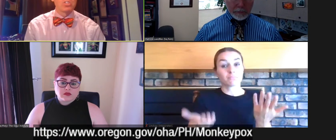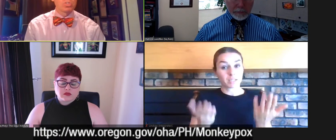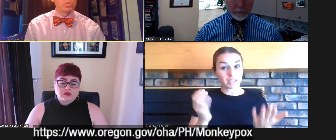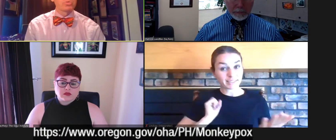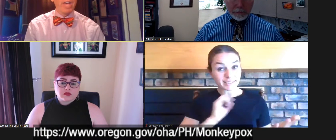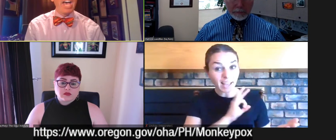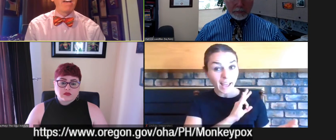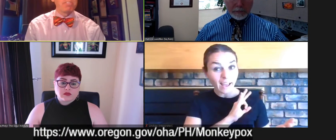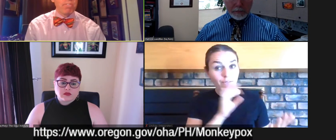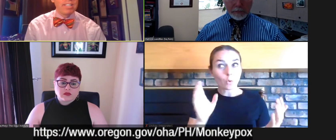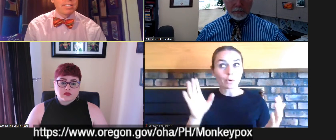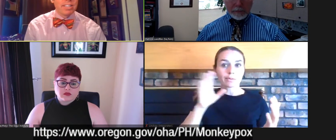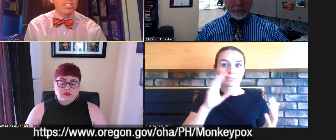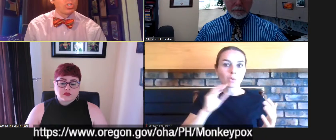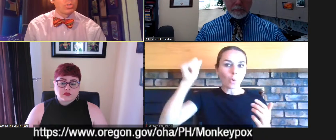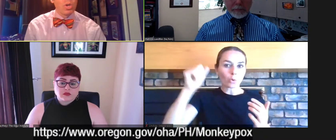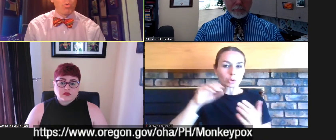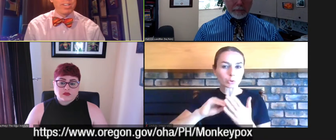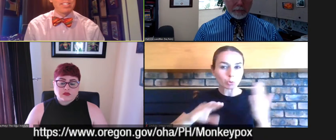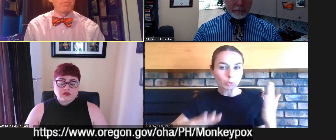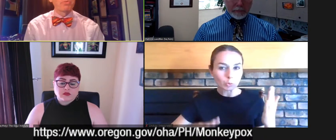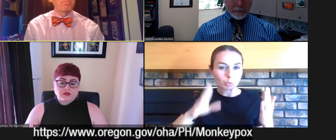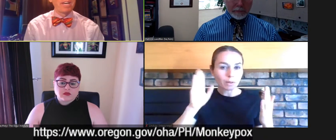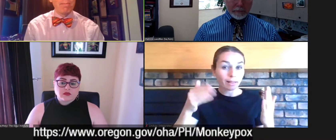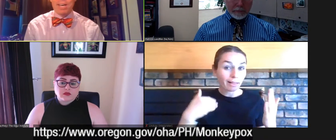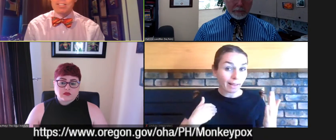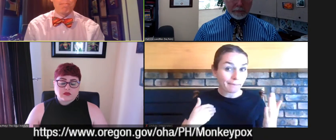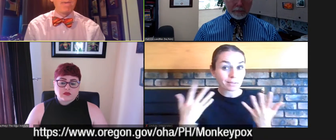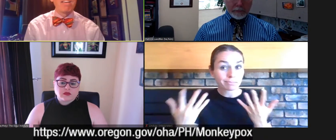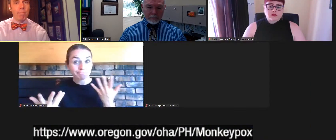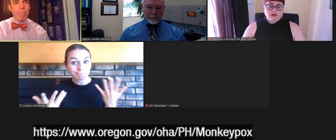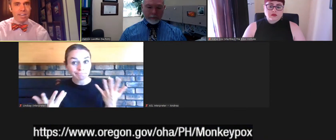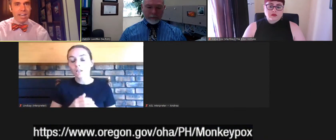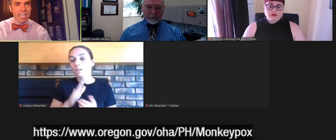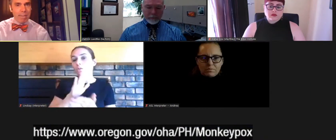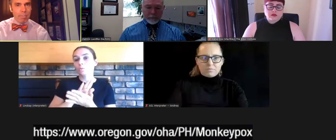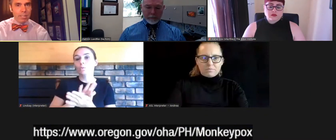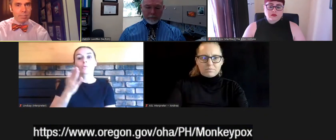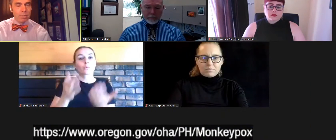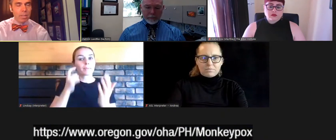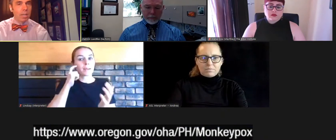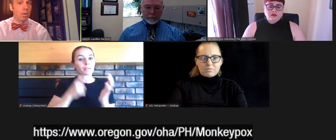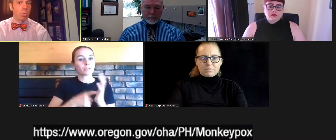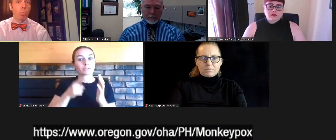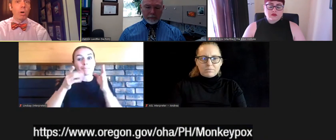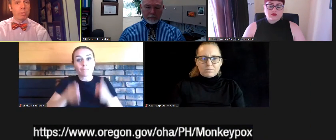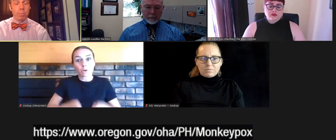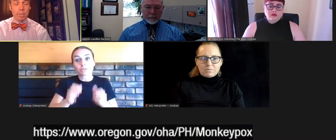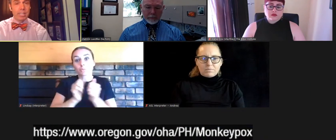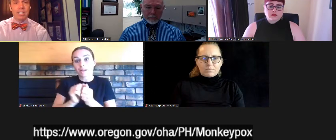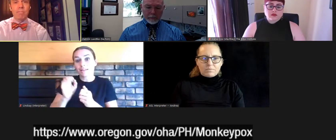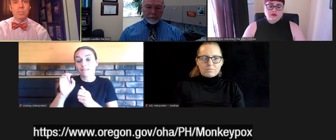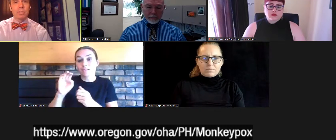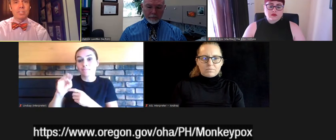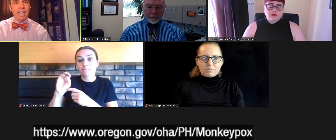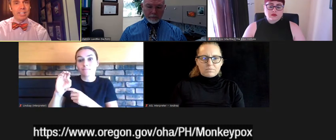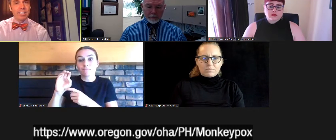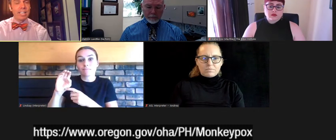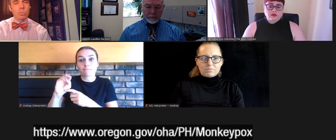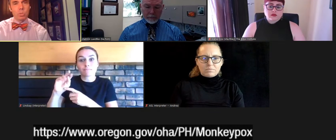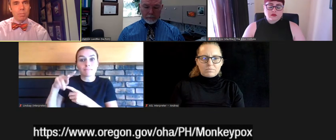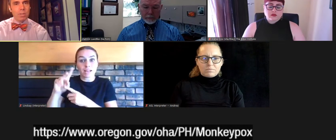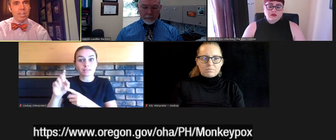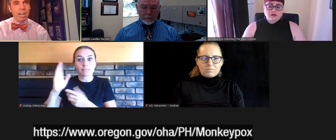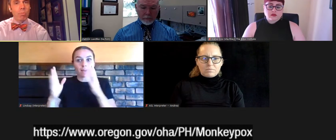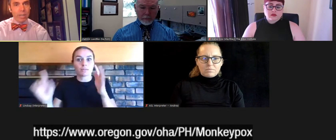student, schools will have to face issues where someone with monkeypox may have been on campus. What would put individuals